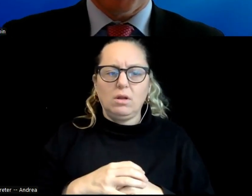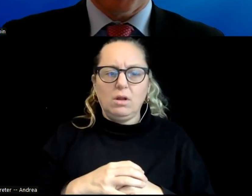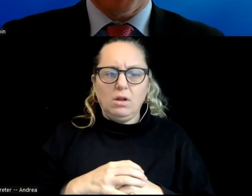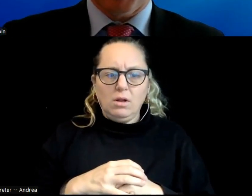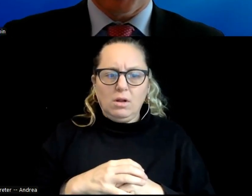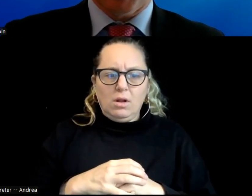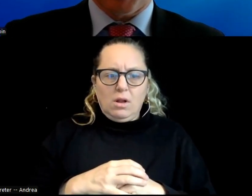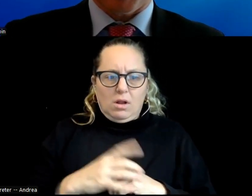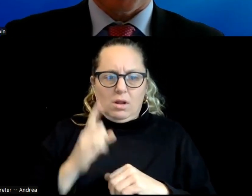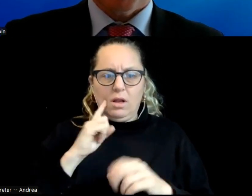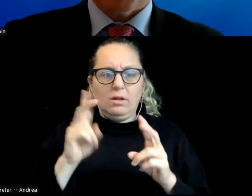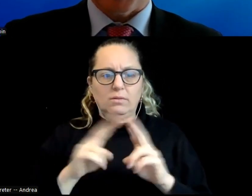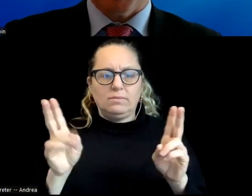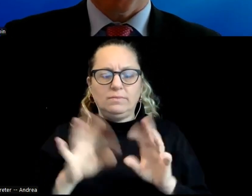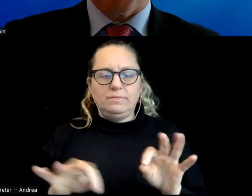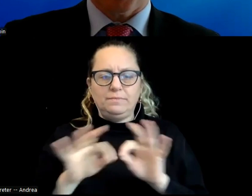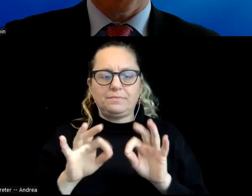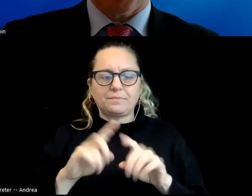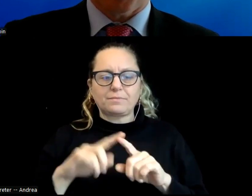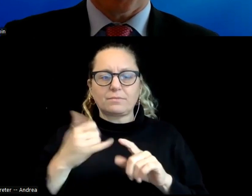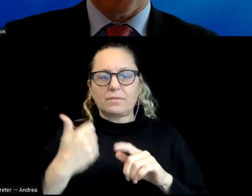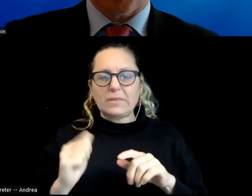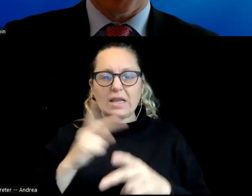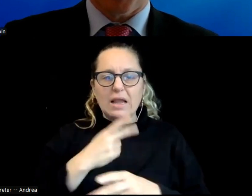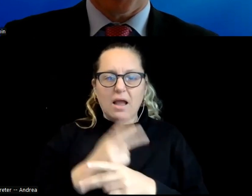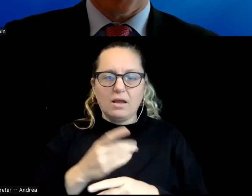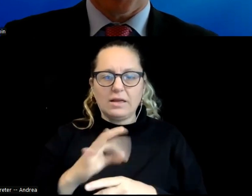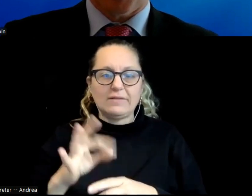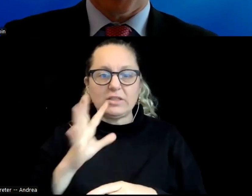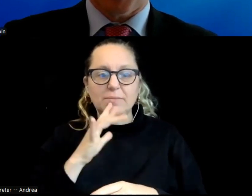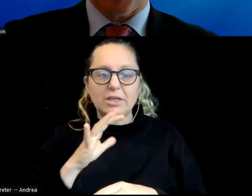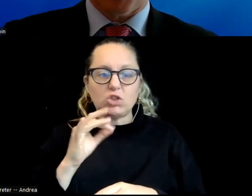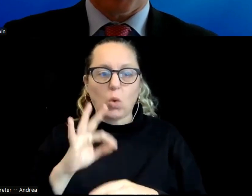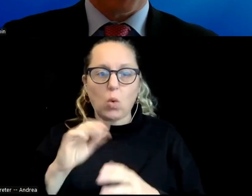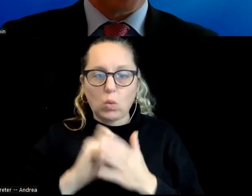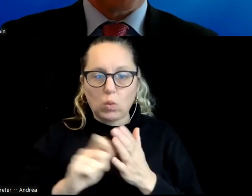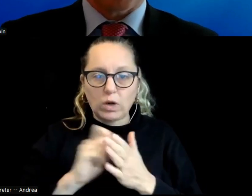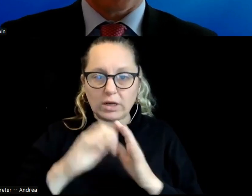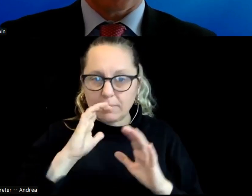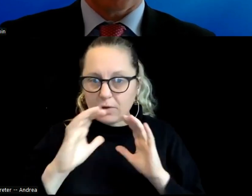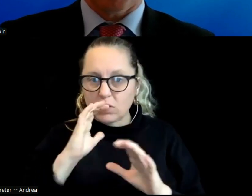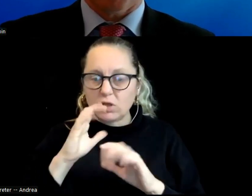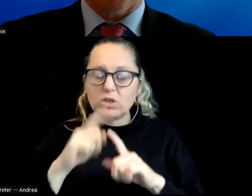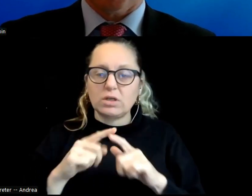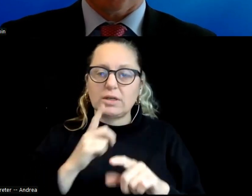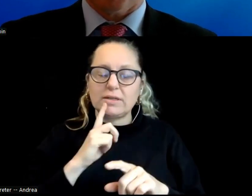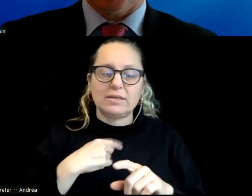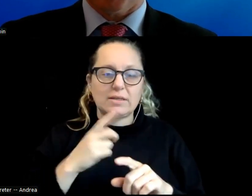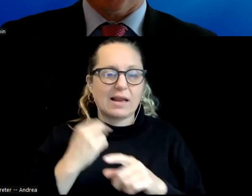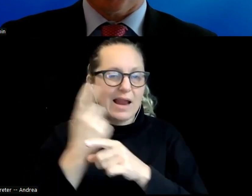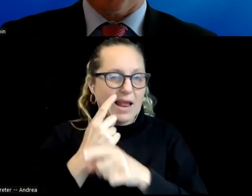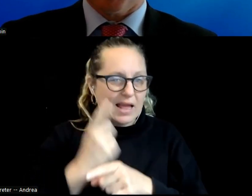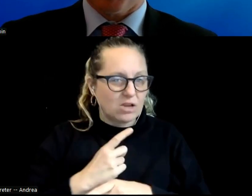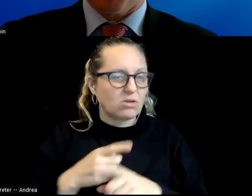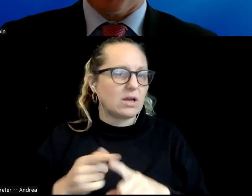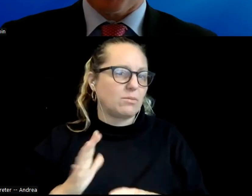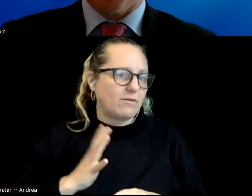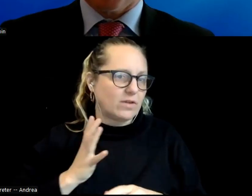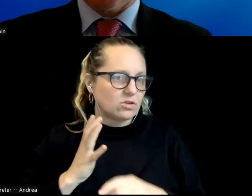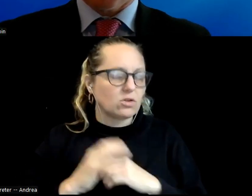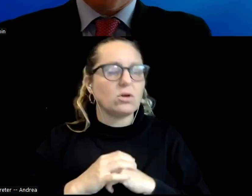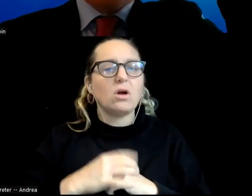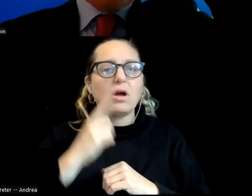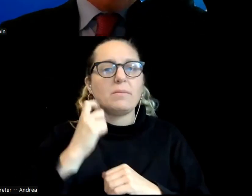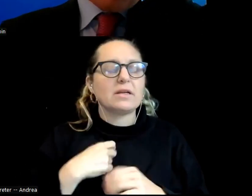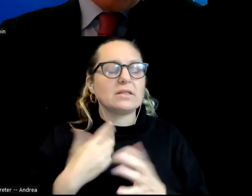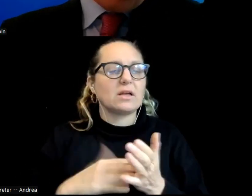I think it's very important that any kind of speech or written communication is done accurately and professionally, because